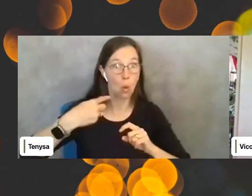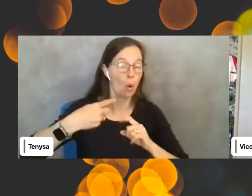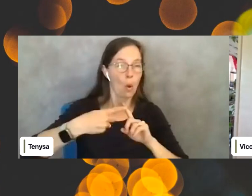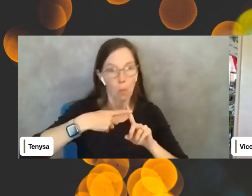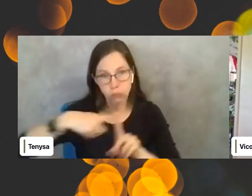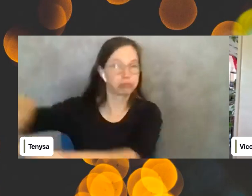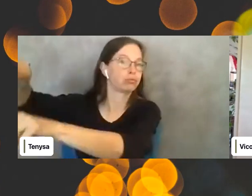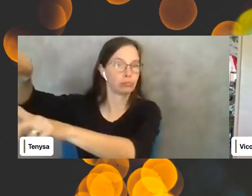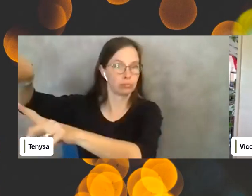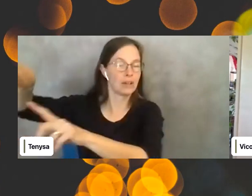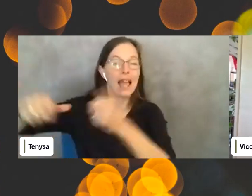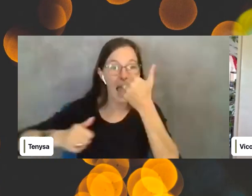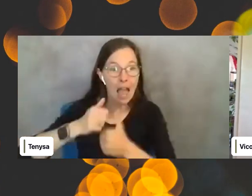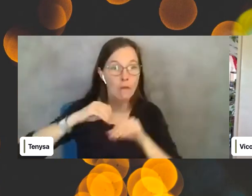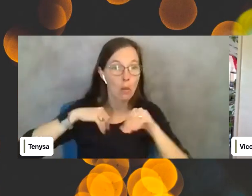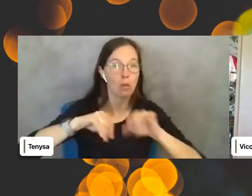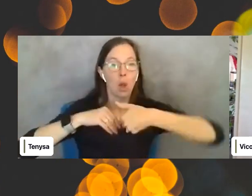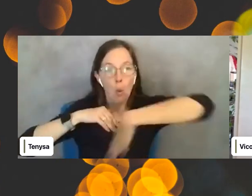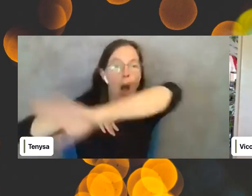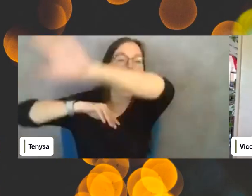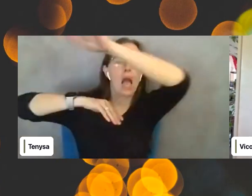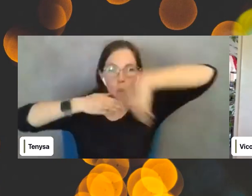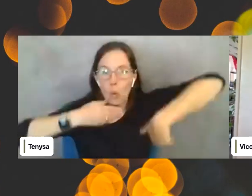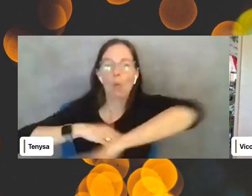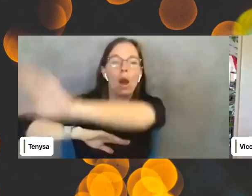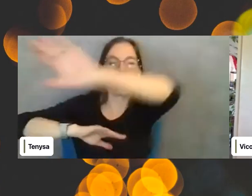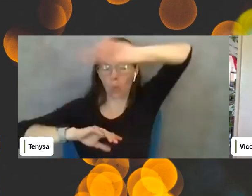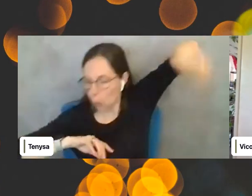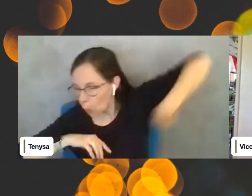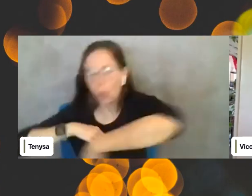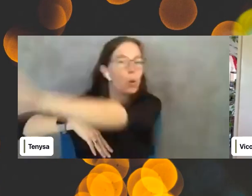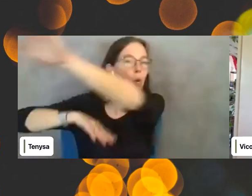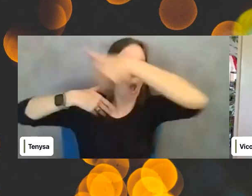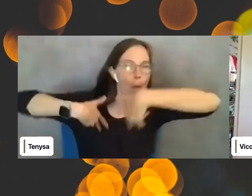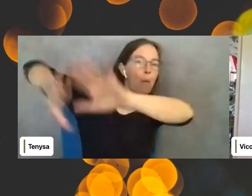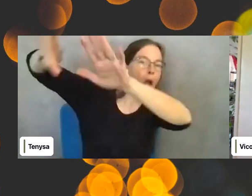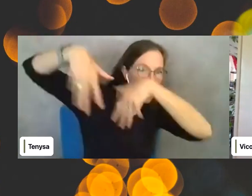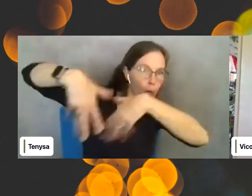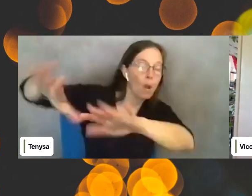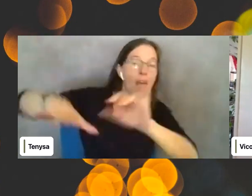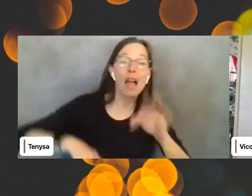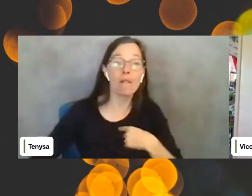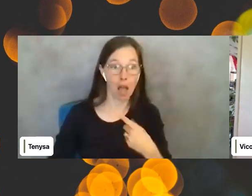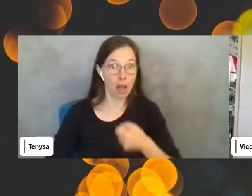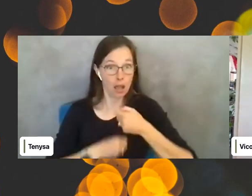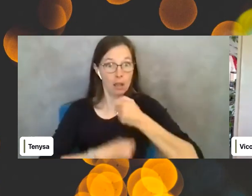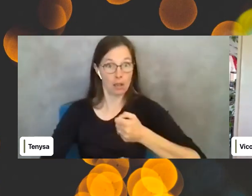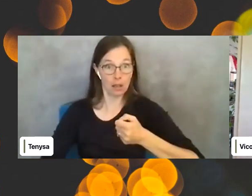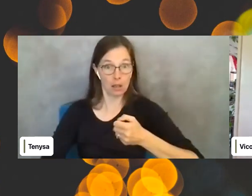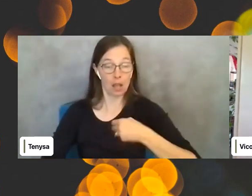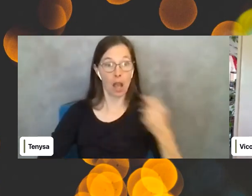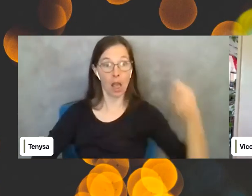Every movement is always away, away, away, away from you. If I go from on guard and someone's coming at me and I